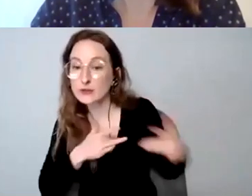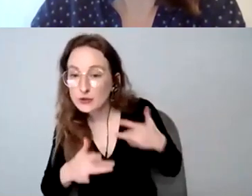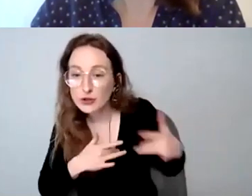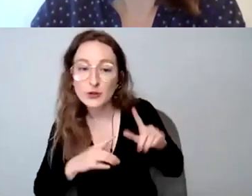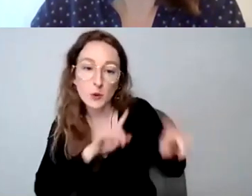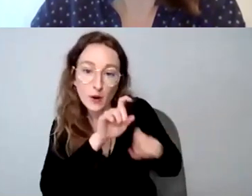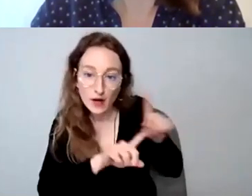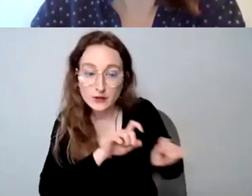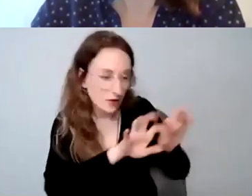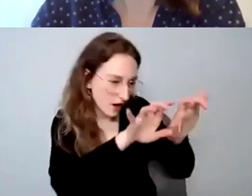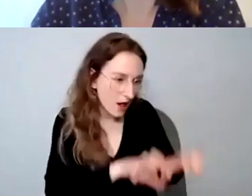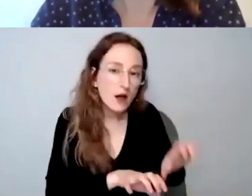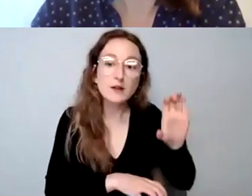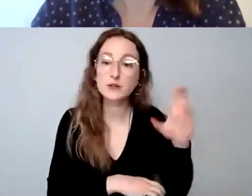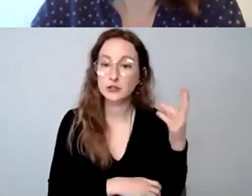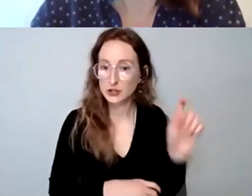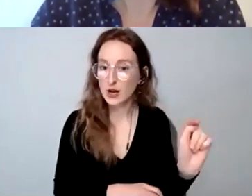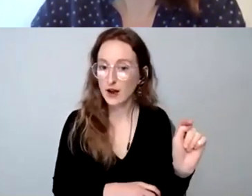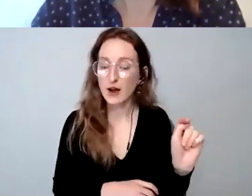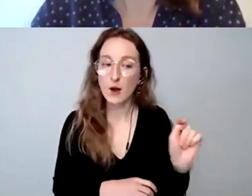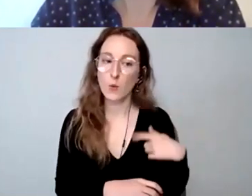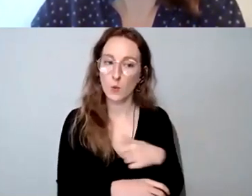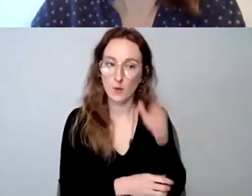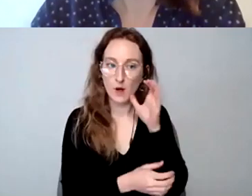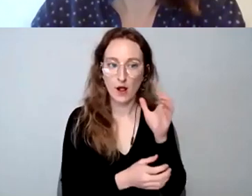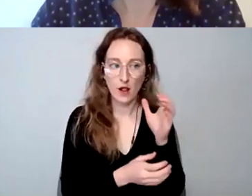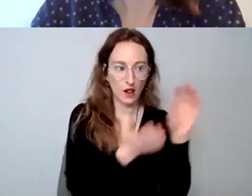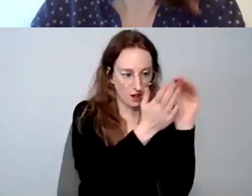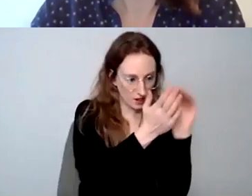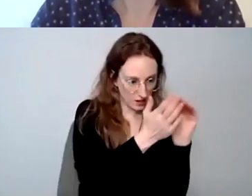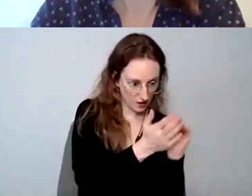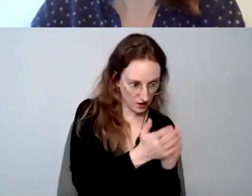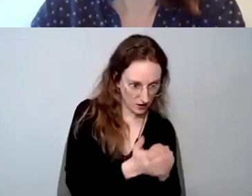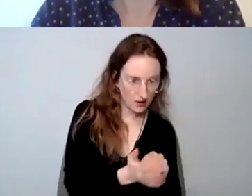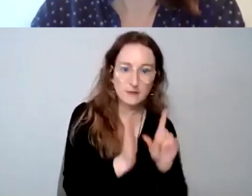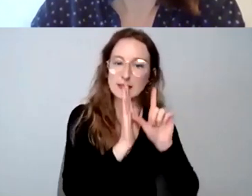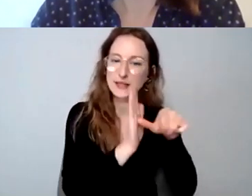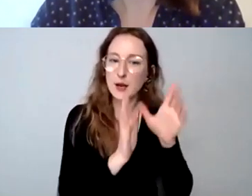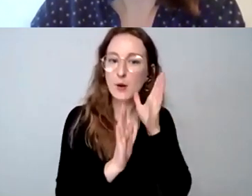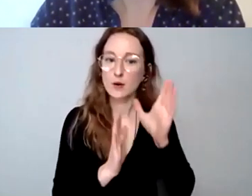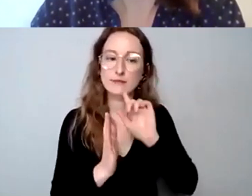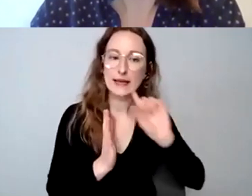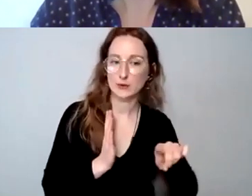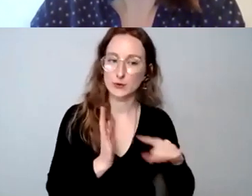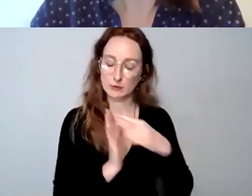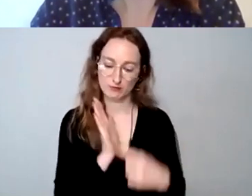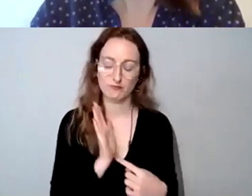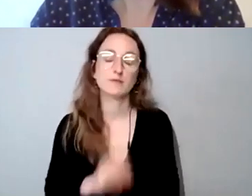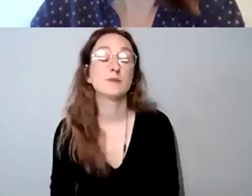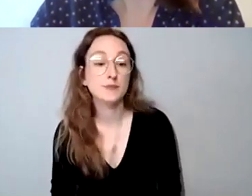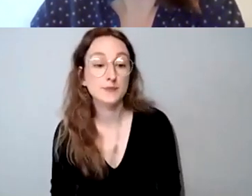conversation is going, and we will return to your questions a little bit later. And then I will turn